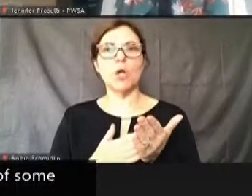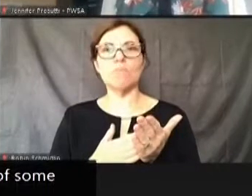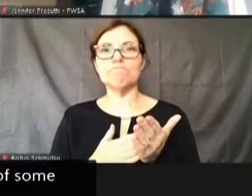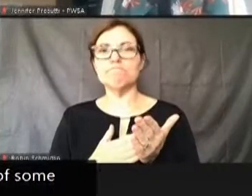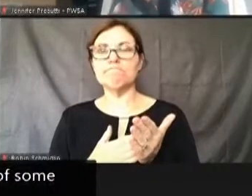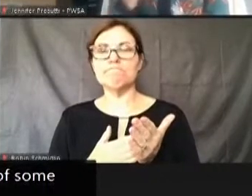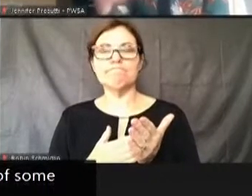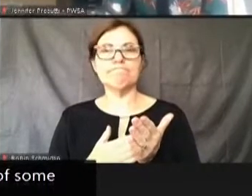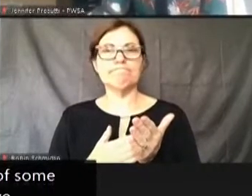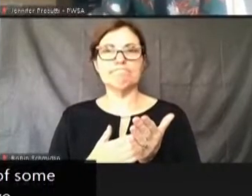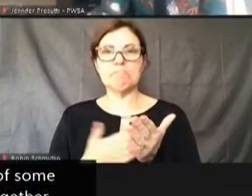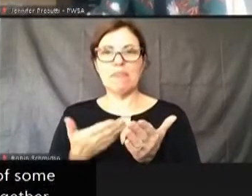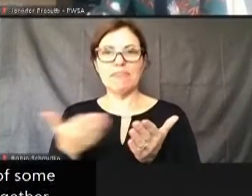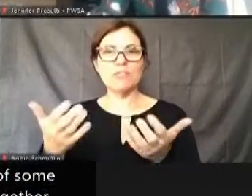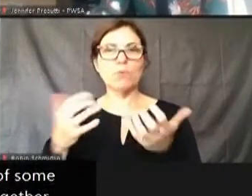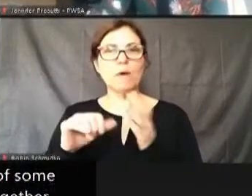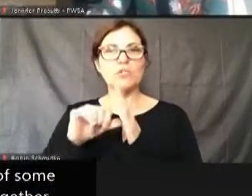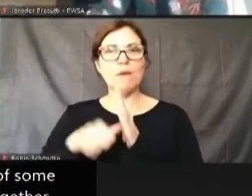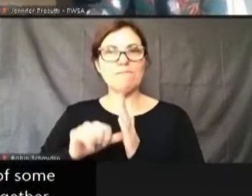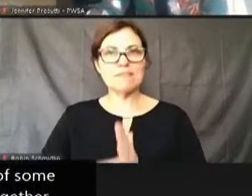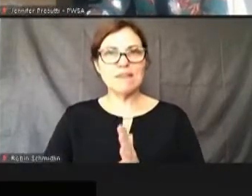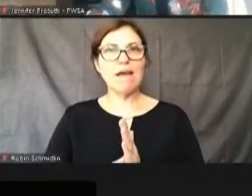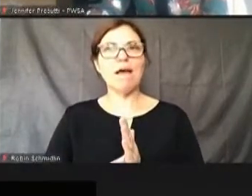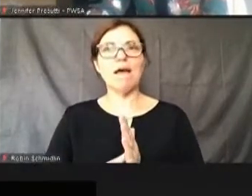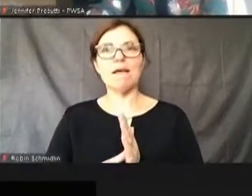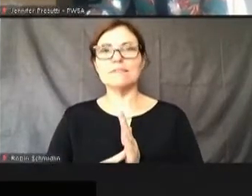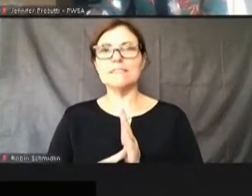were last together,